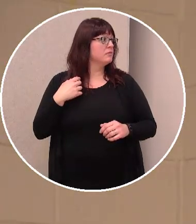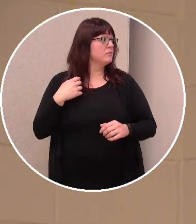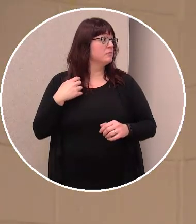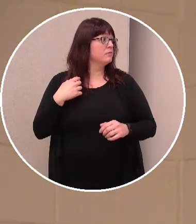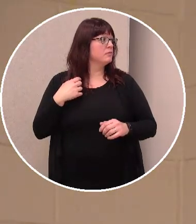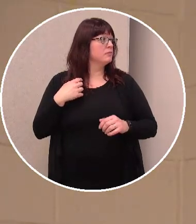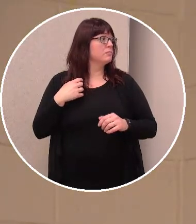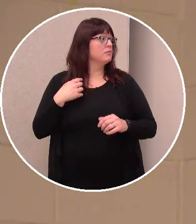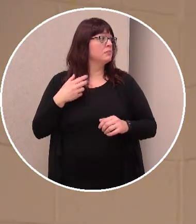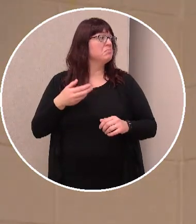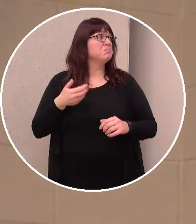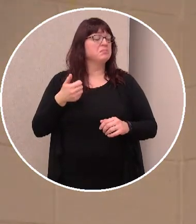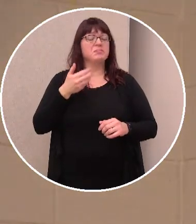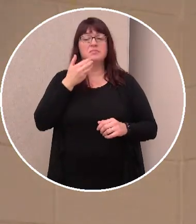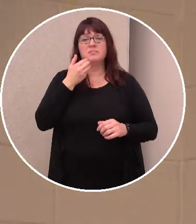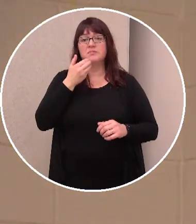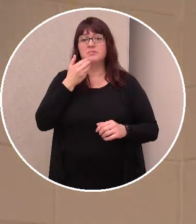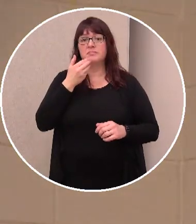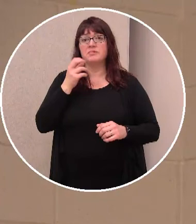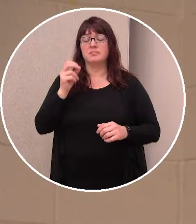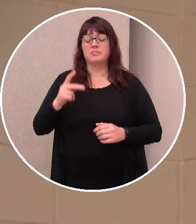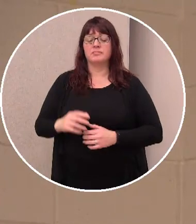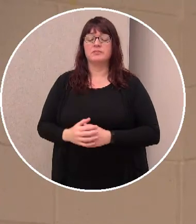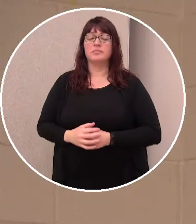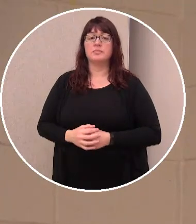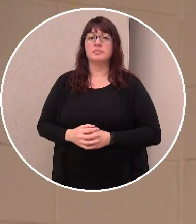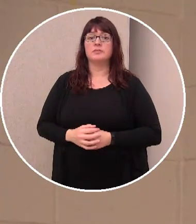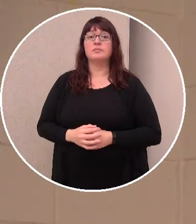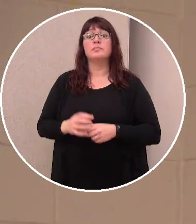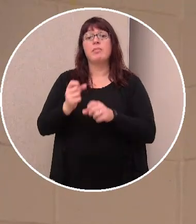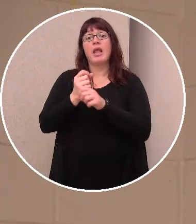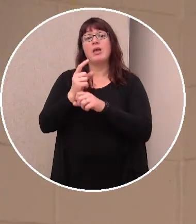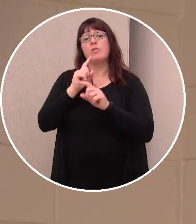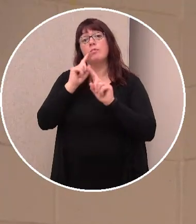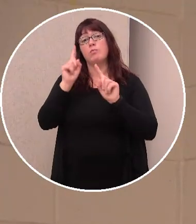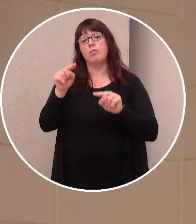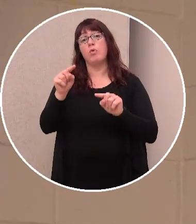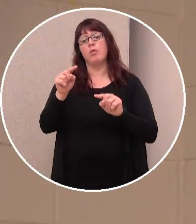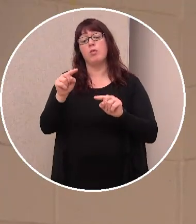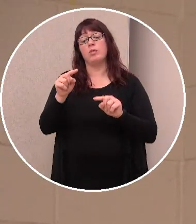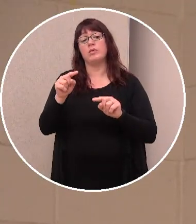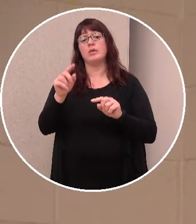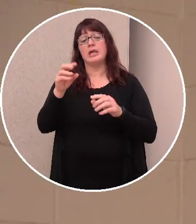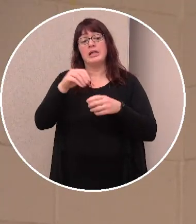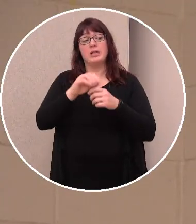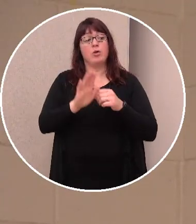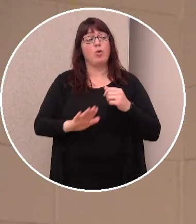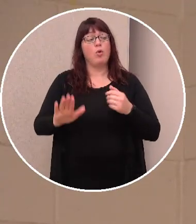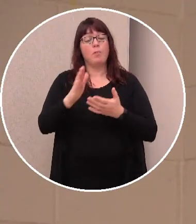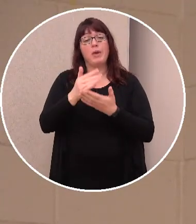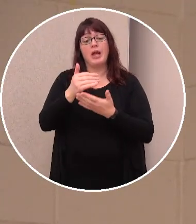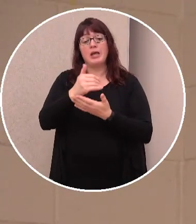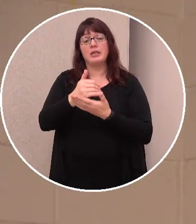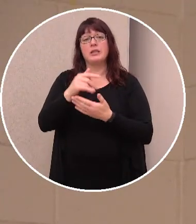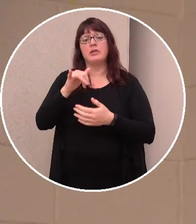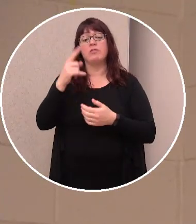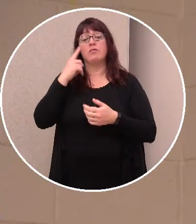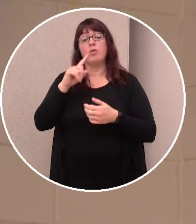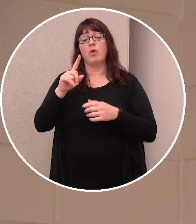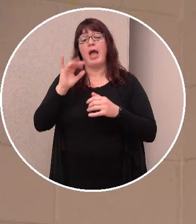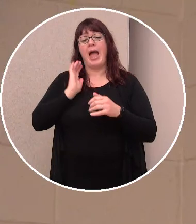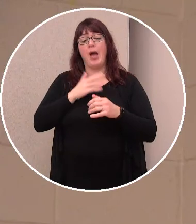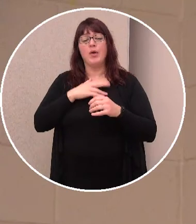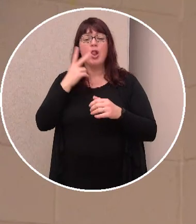Test, test. Okay. The annual report that's been in your board package is year 2 of the strategic